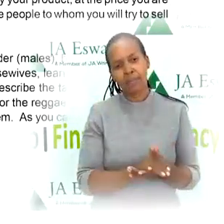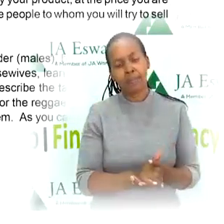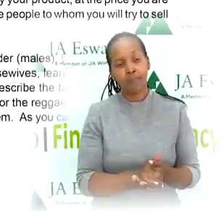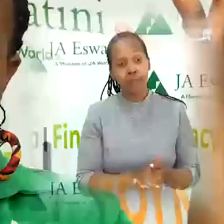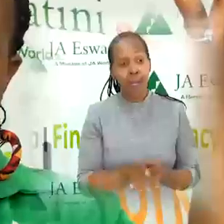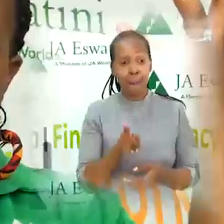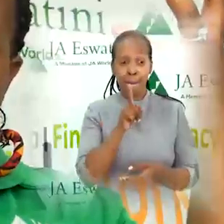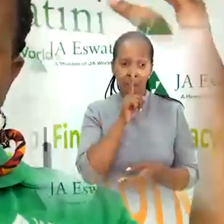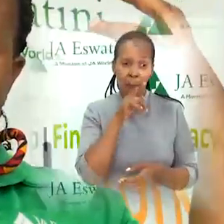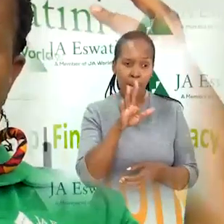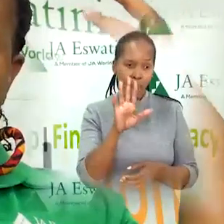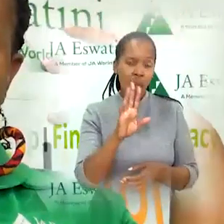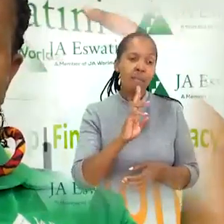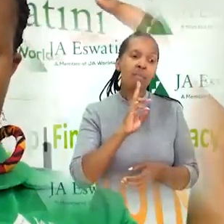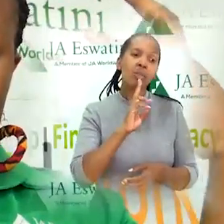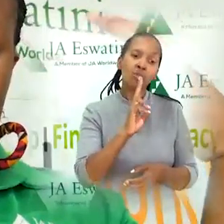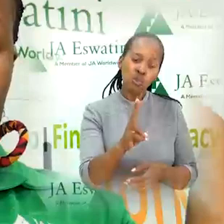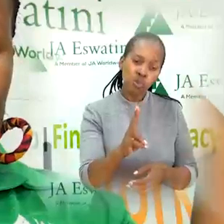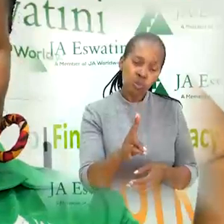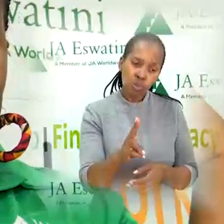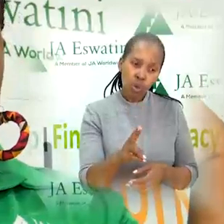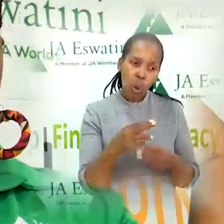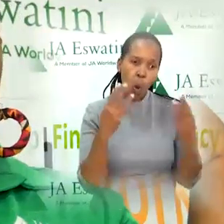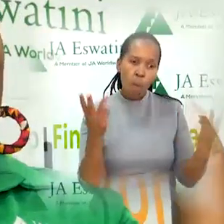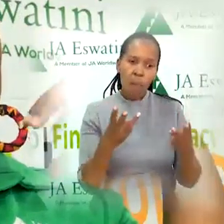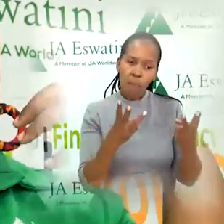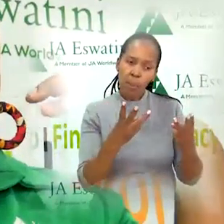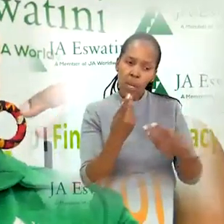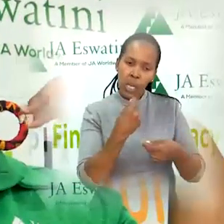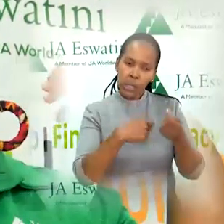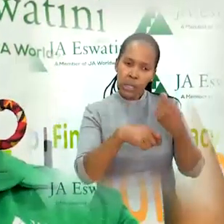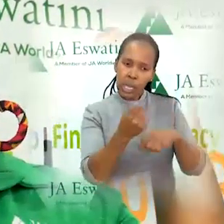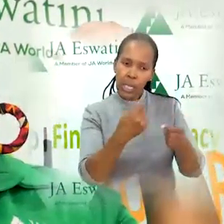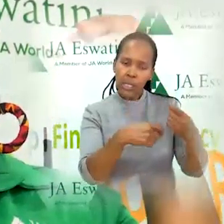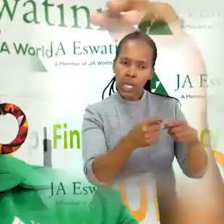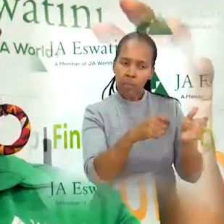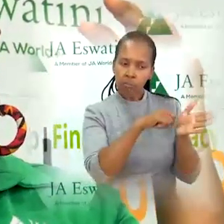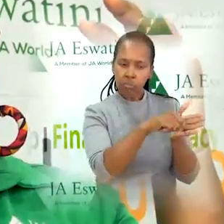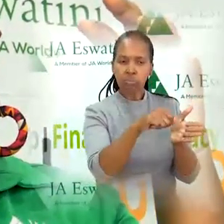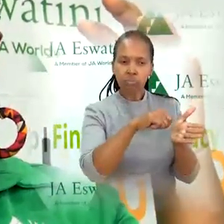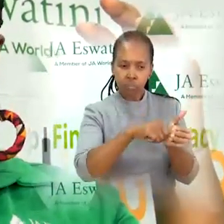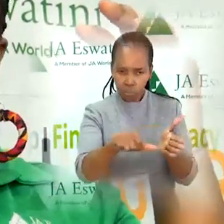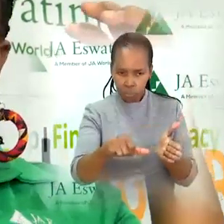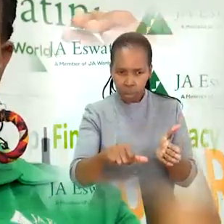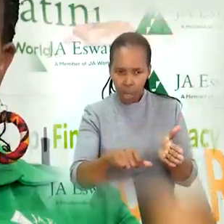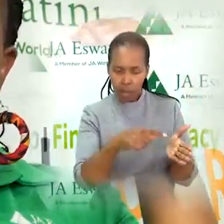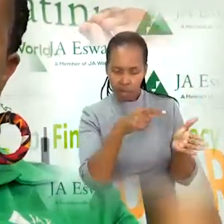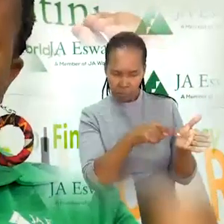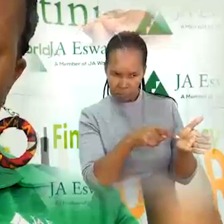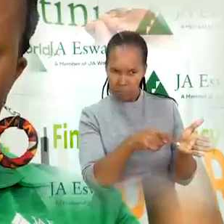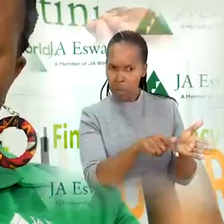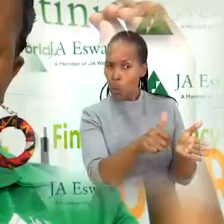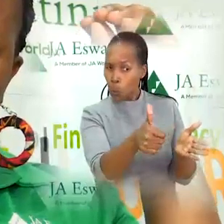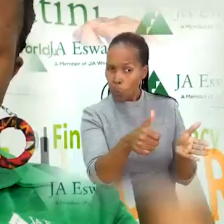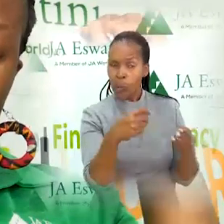your product at the price you are charging. These people are called your target markets. The people